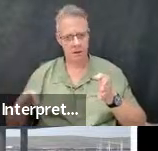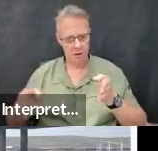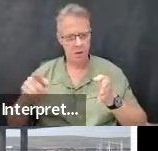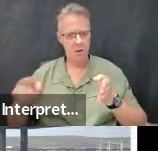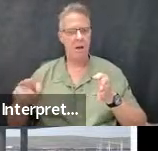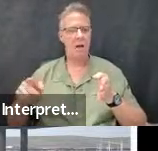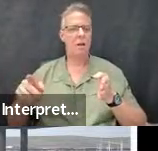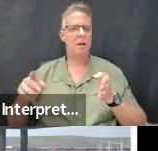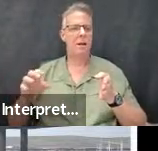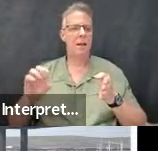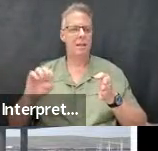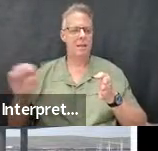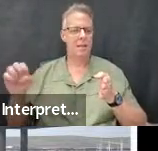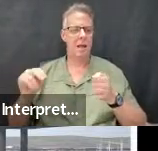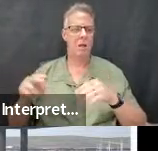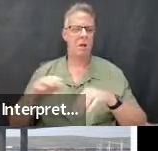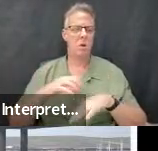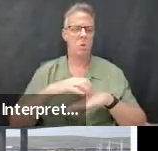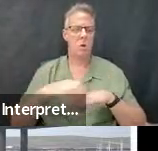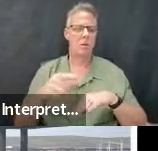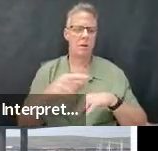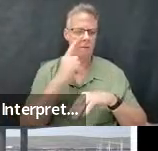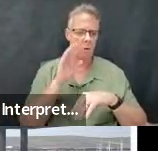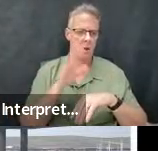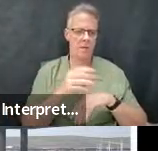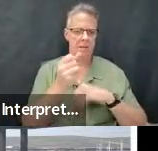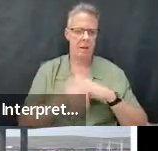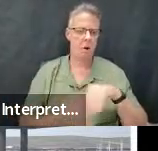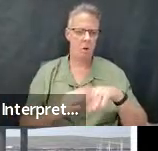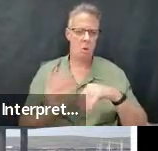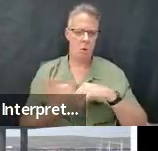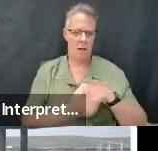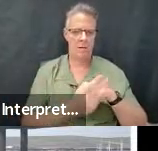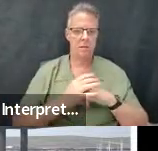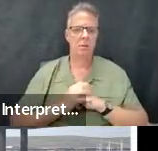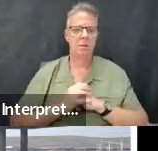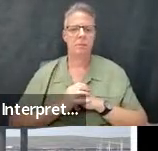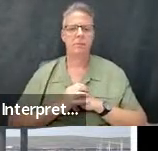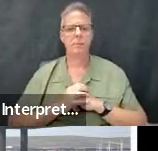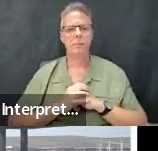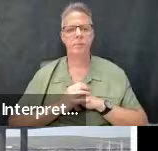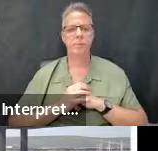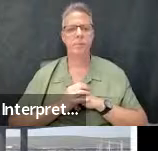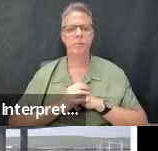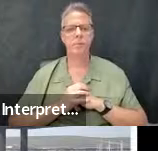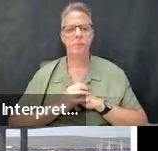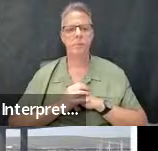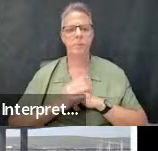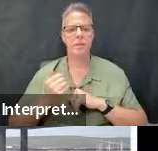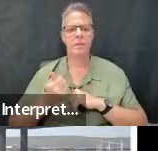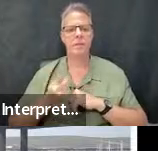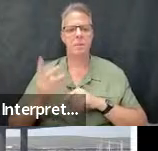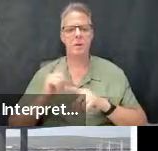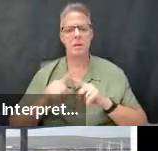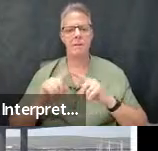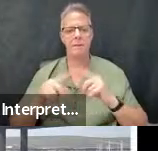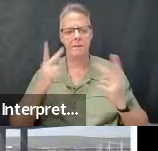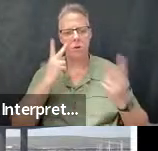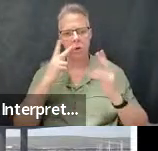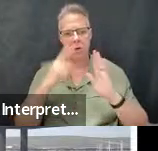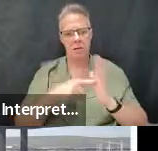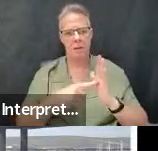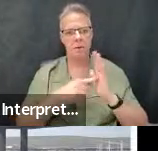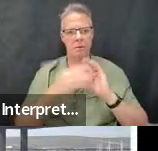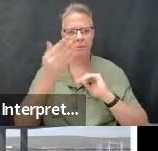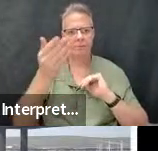on the east side, and light rail is along southbound traffic on the west side. The couple of visualizations that we have on